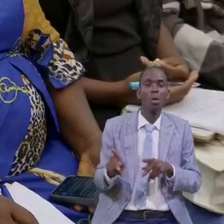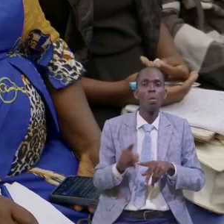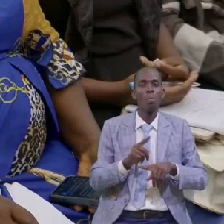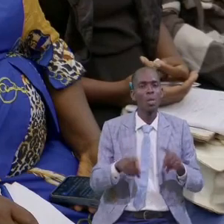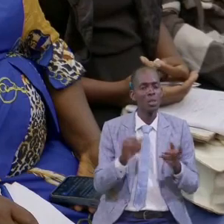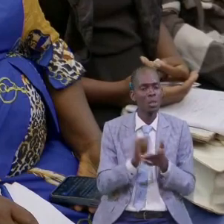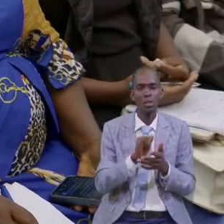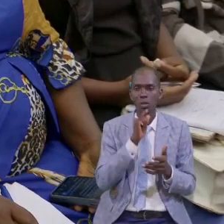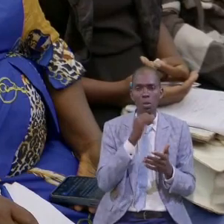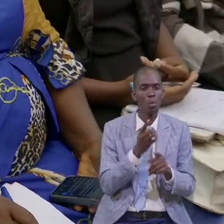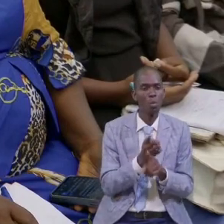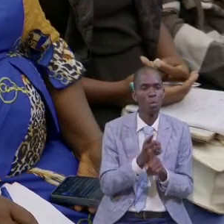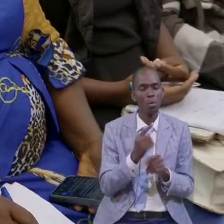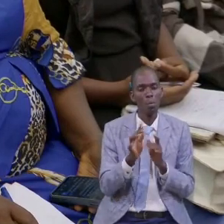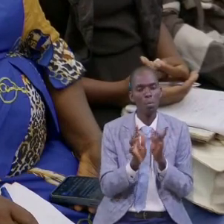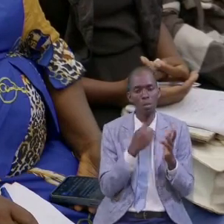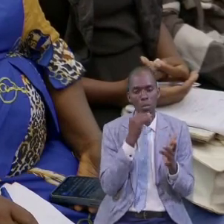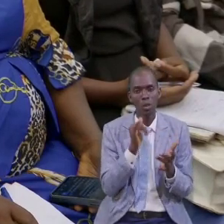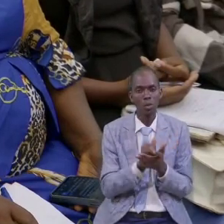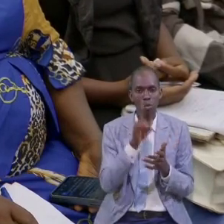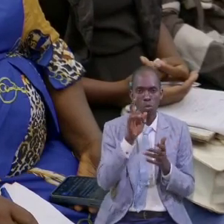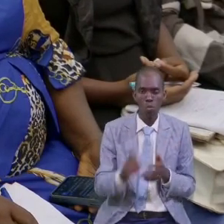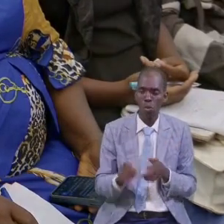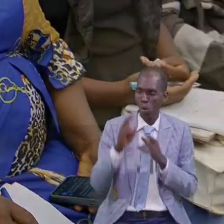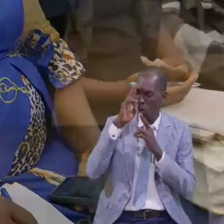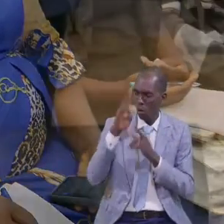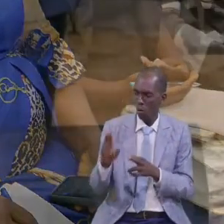esteem other better than yourself.